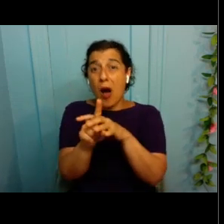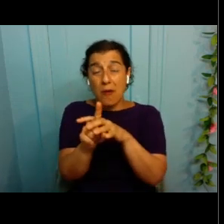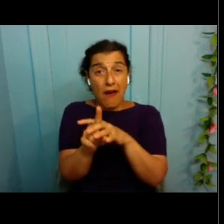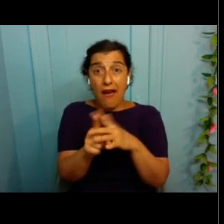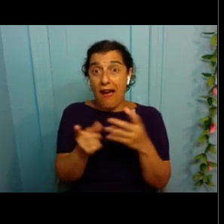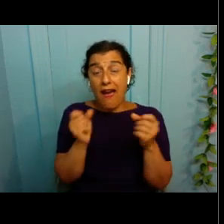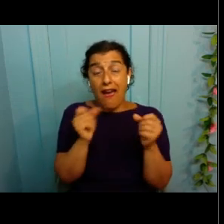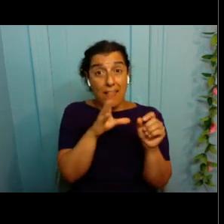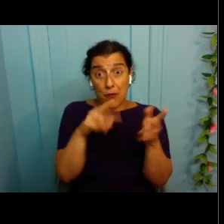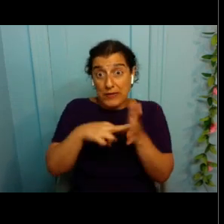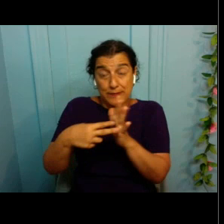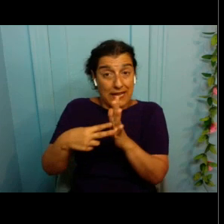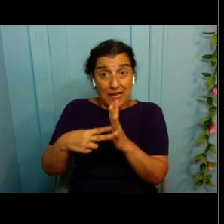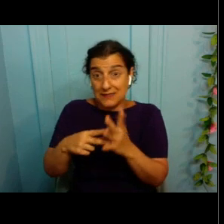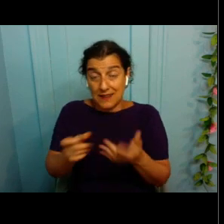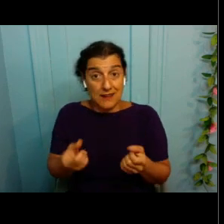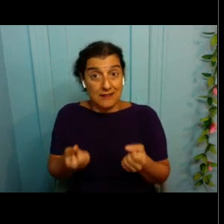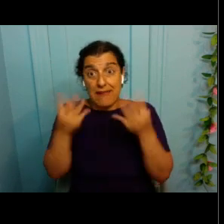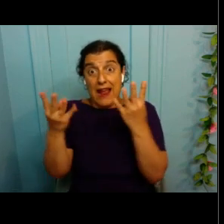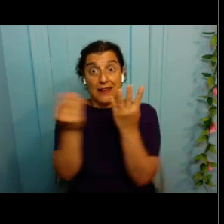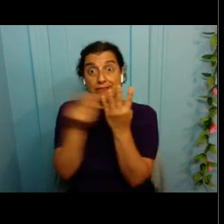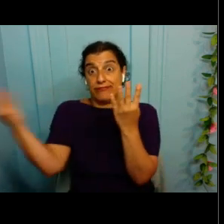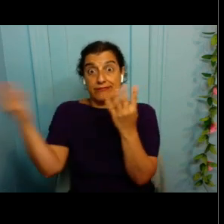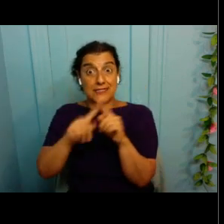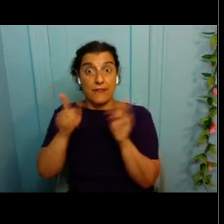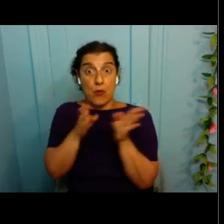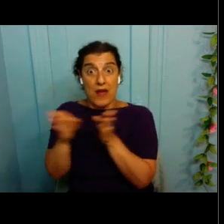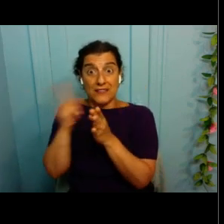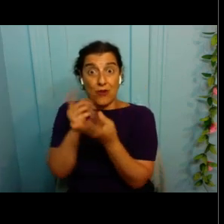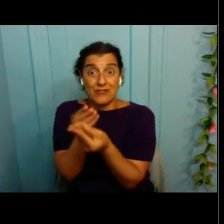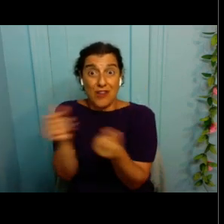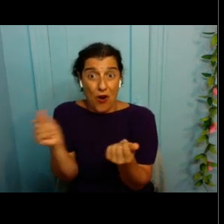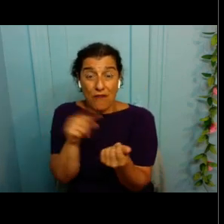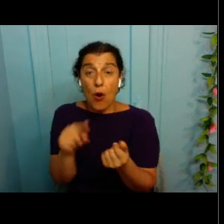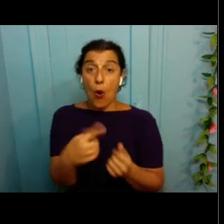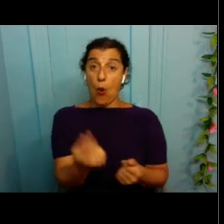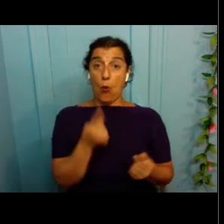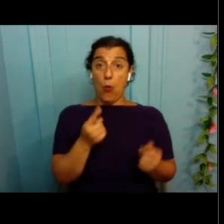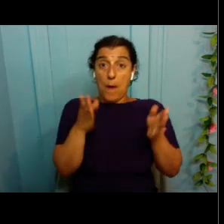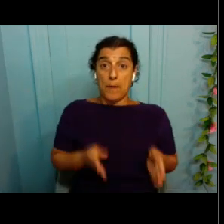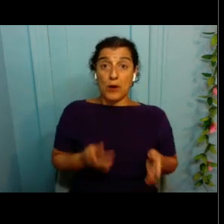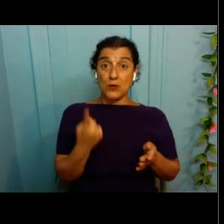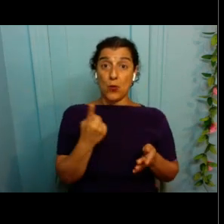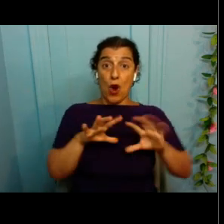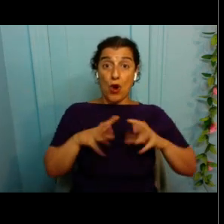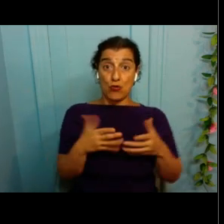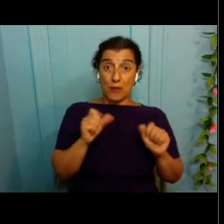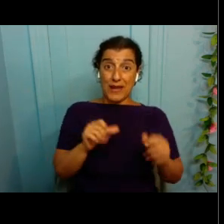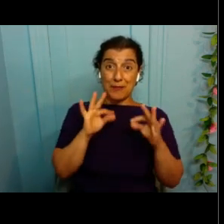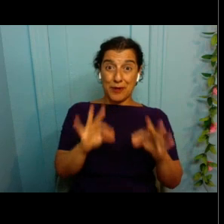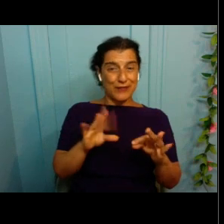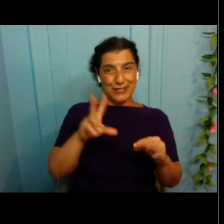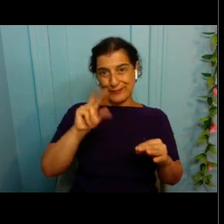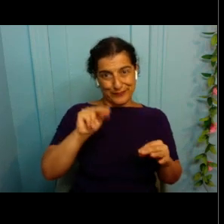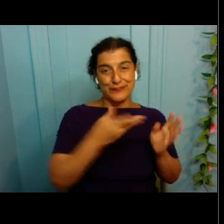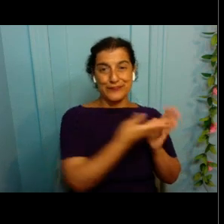ways to solve it. No one person or group can do this perfectly. This is a communal